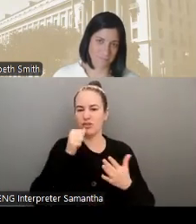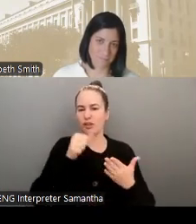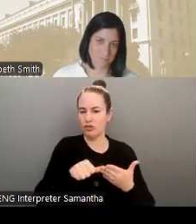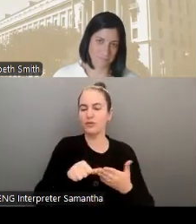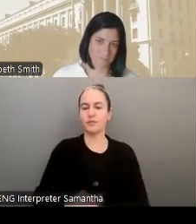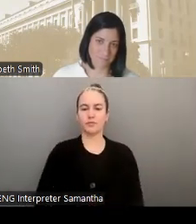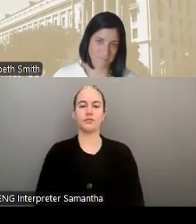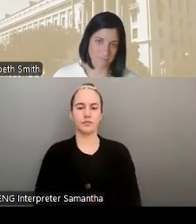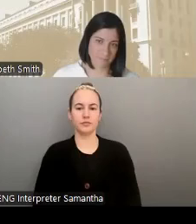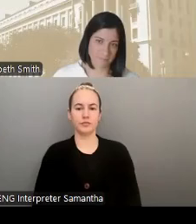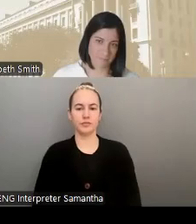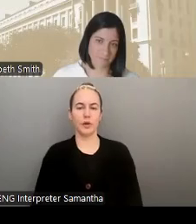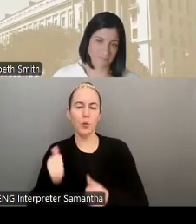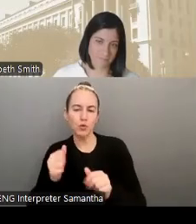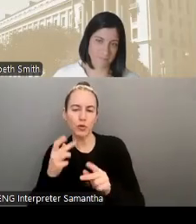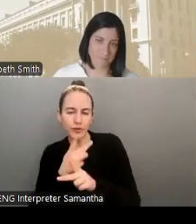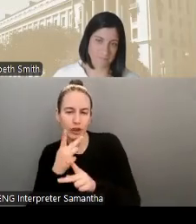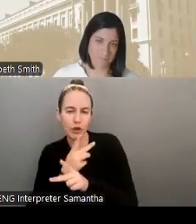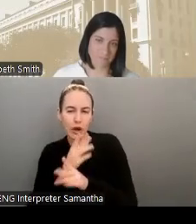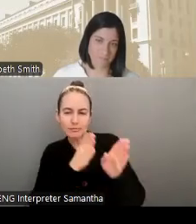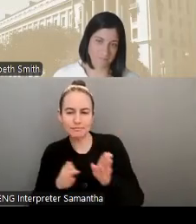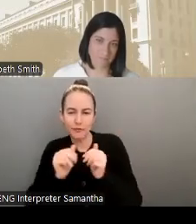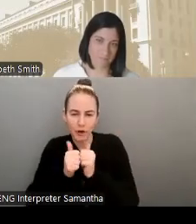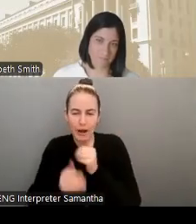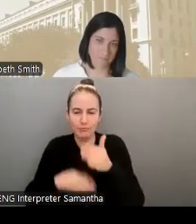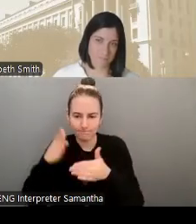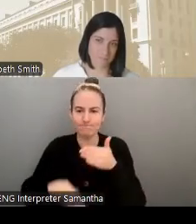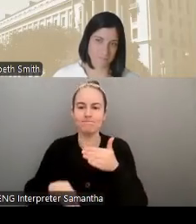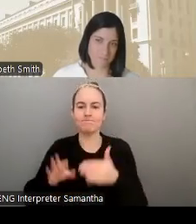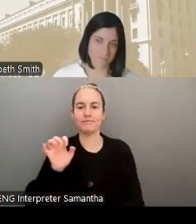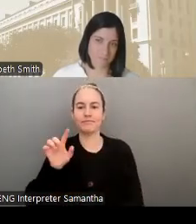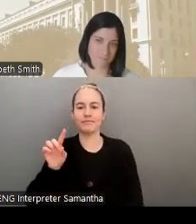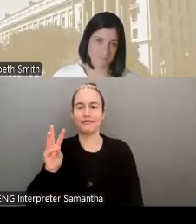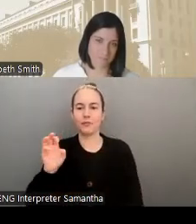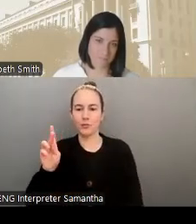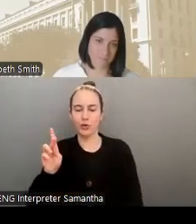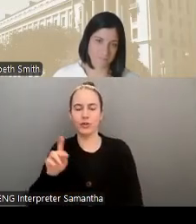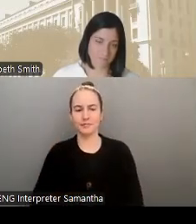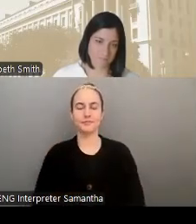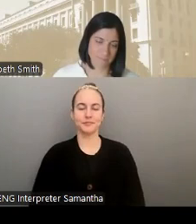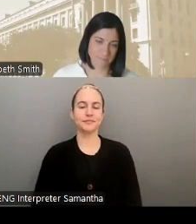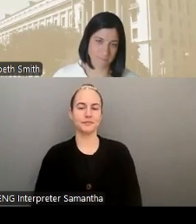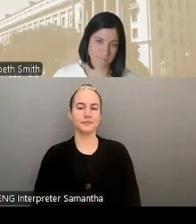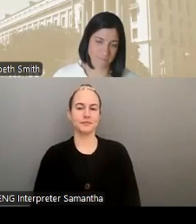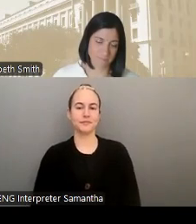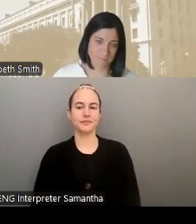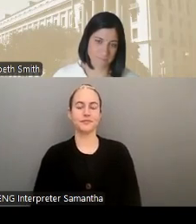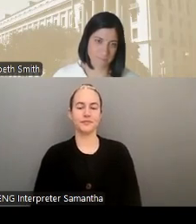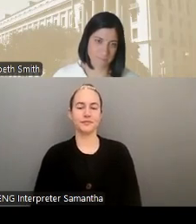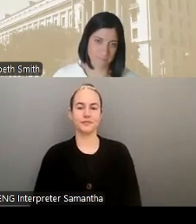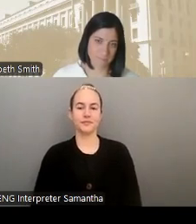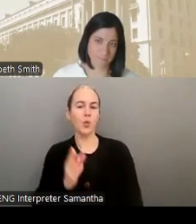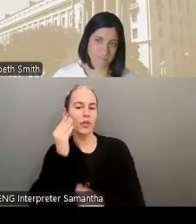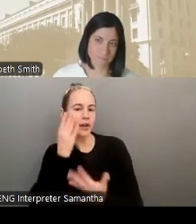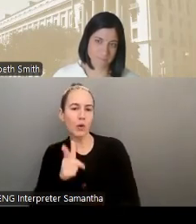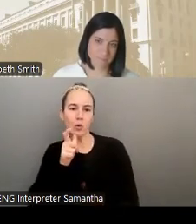some logistics of completing the audit fieldwork. They'll let you know during that phase who your point of